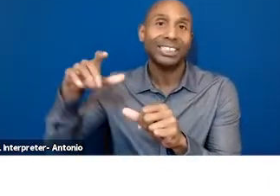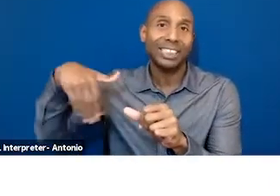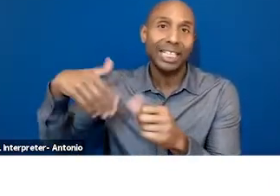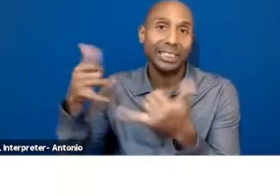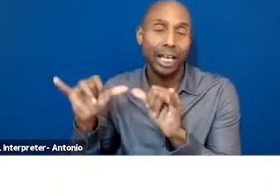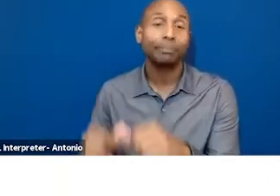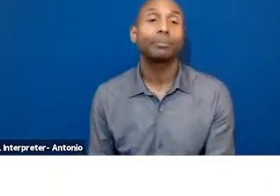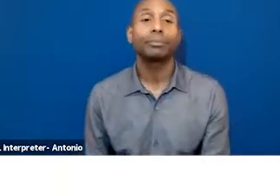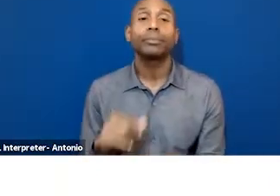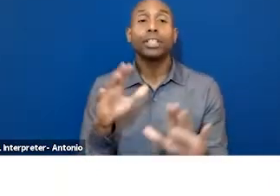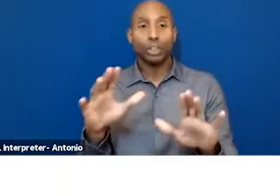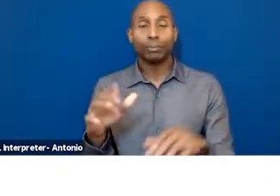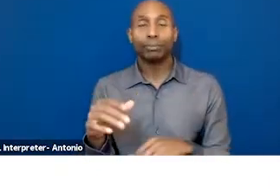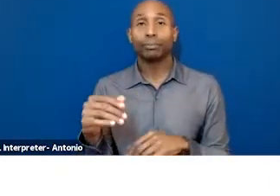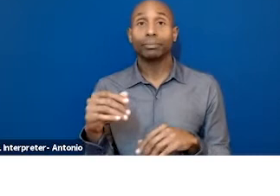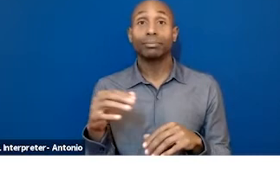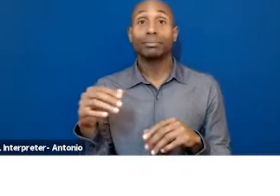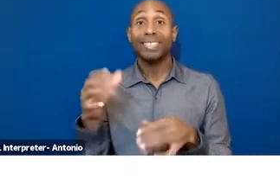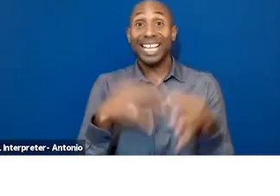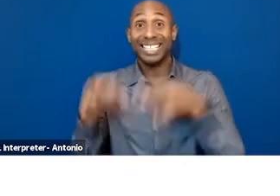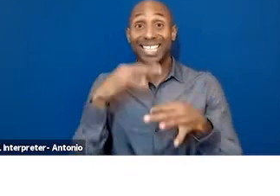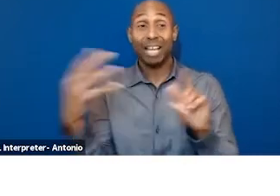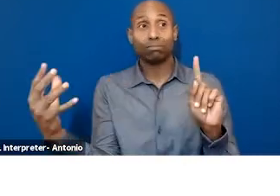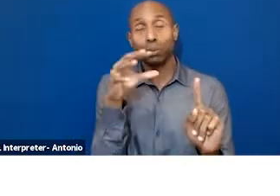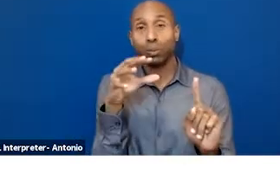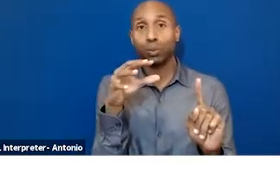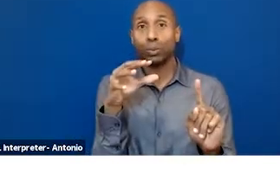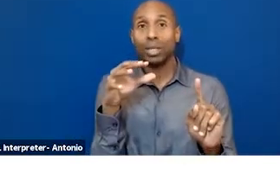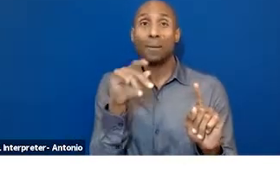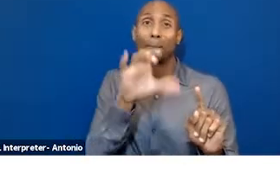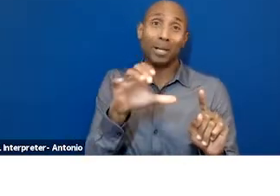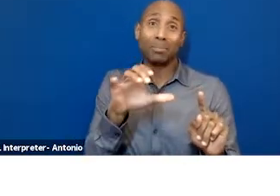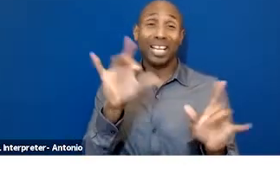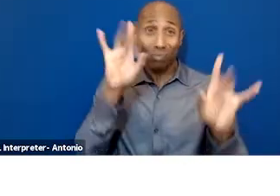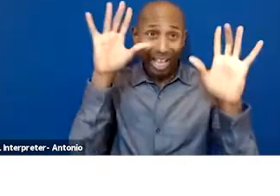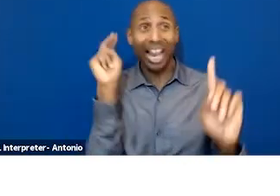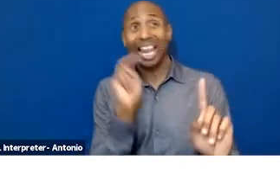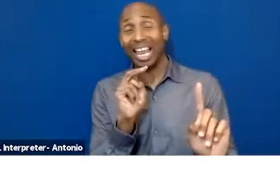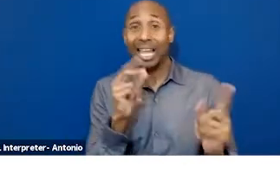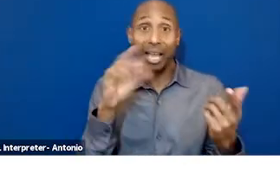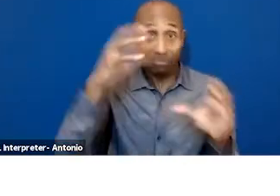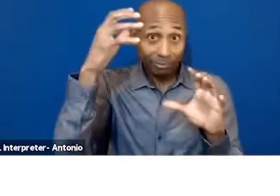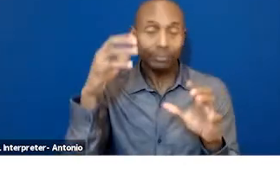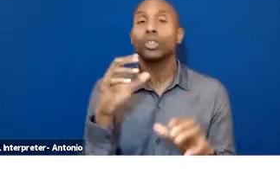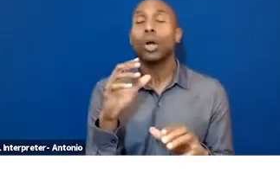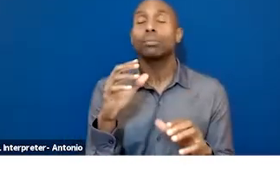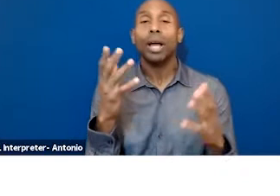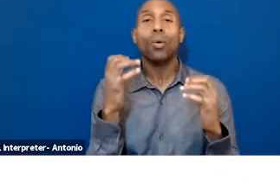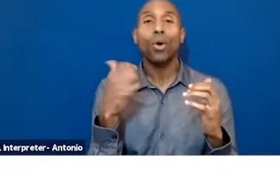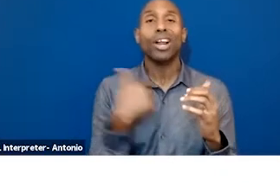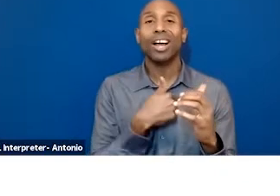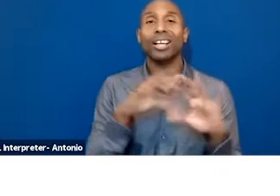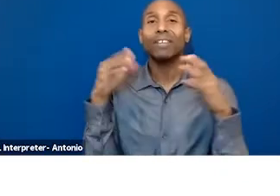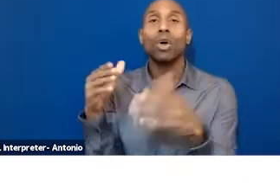a mundane and ordinary part of global fashion. What I'm suggesting is that racism isn't a